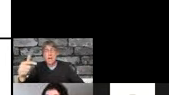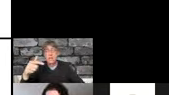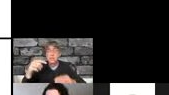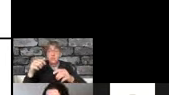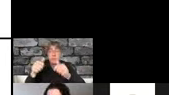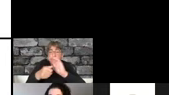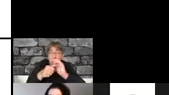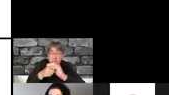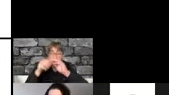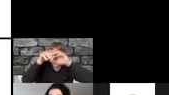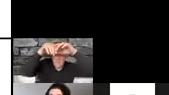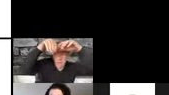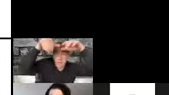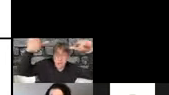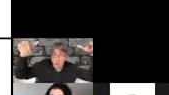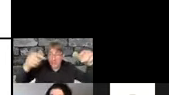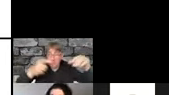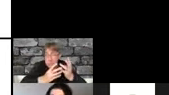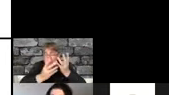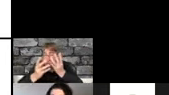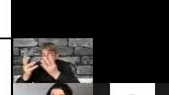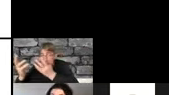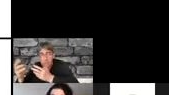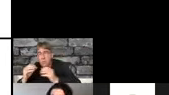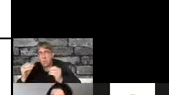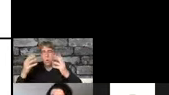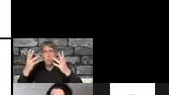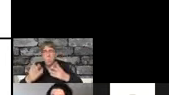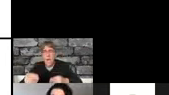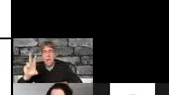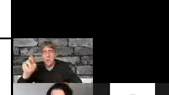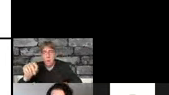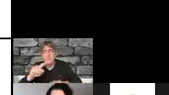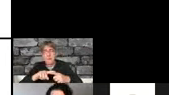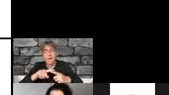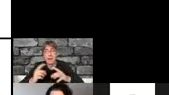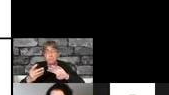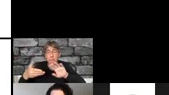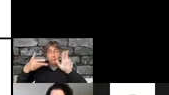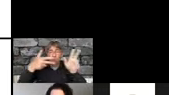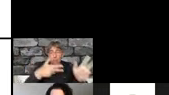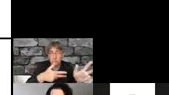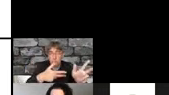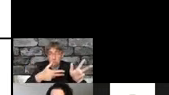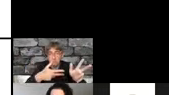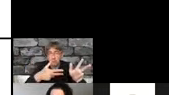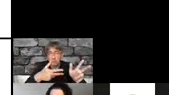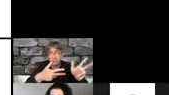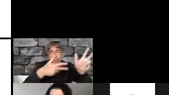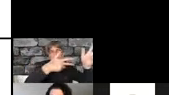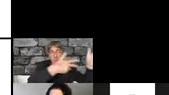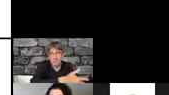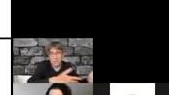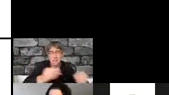in the rain. But we know this leads to slowing down our overall system. One of the things that we know is